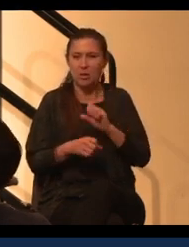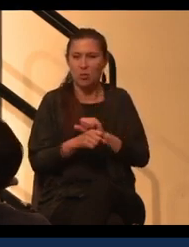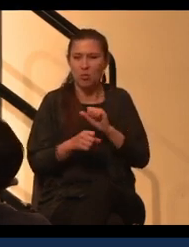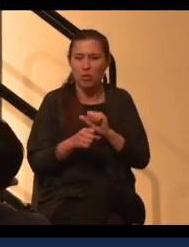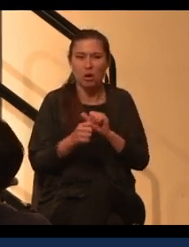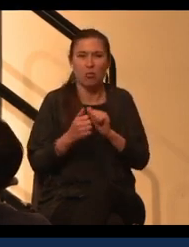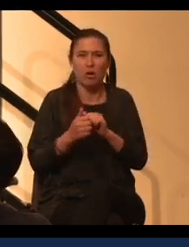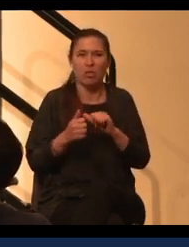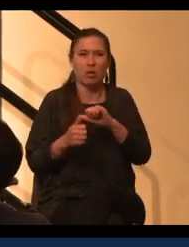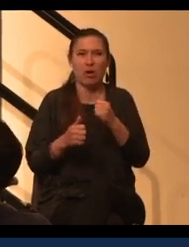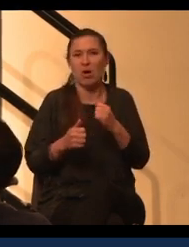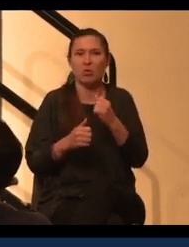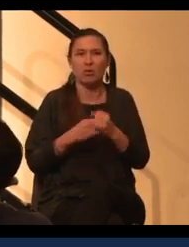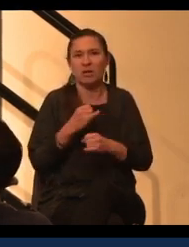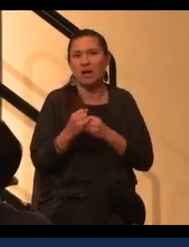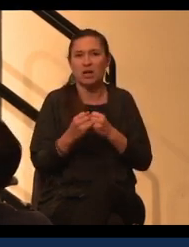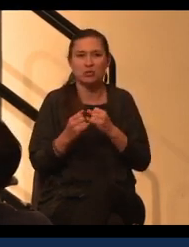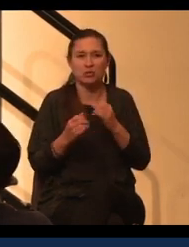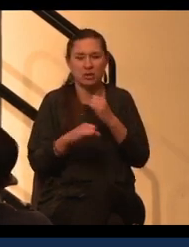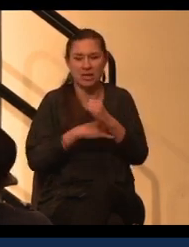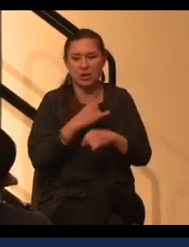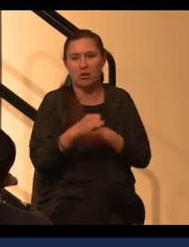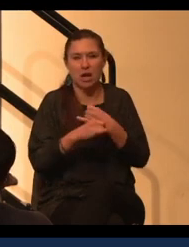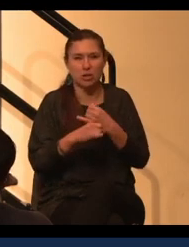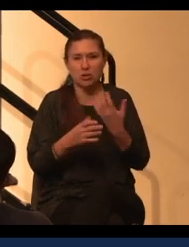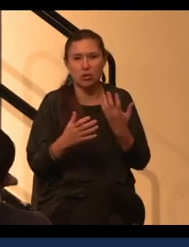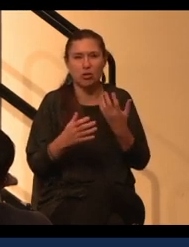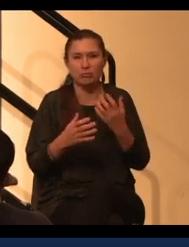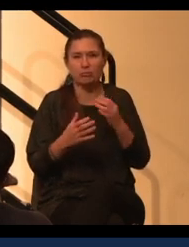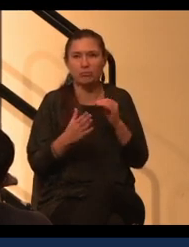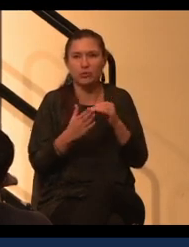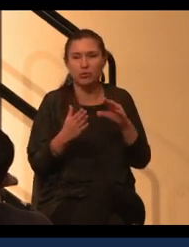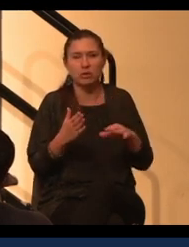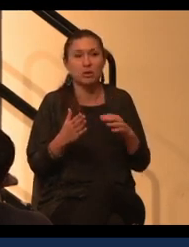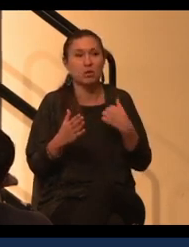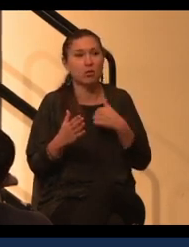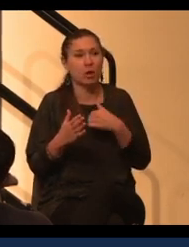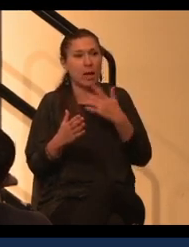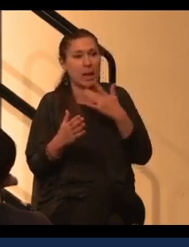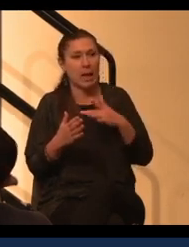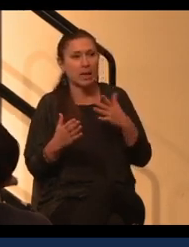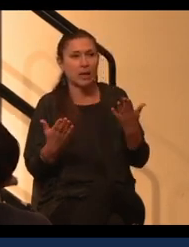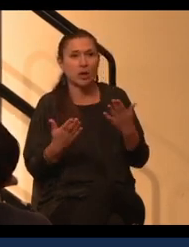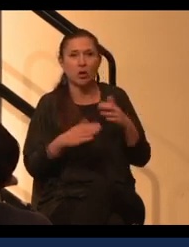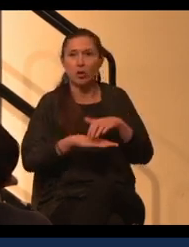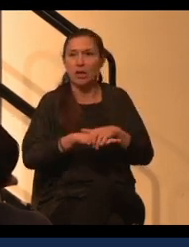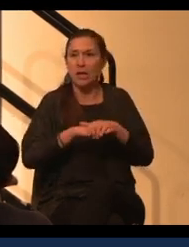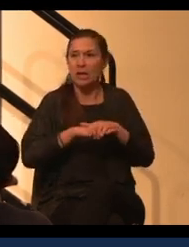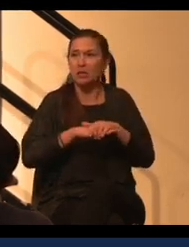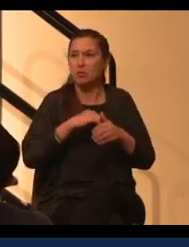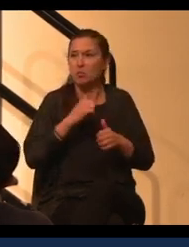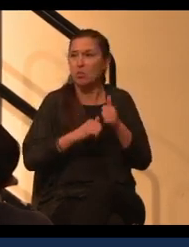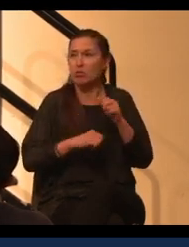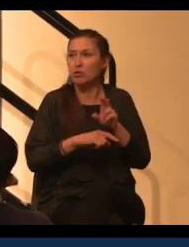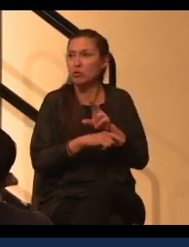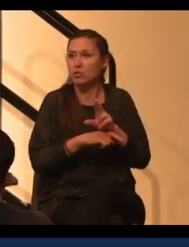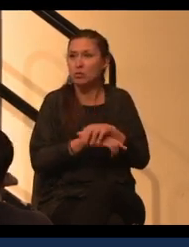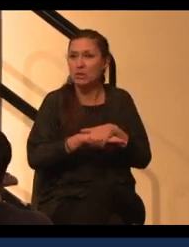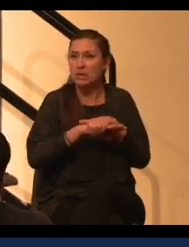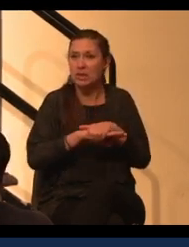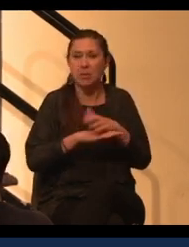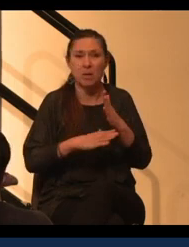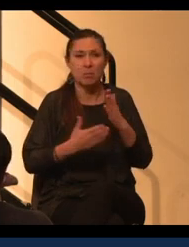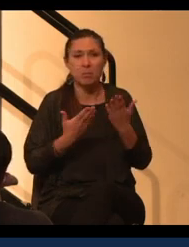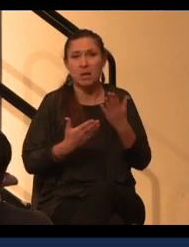our internationals. We are quite advantaged in that we speak the English language. For most of us, it's probably our first language, if